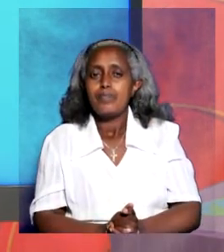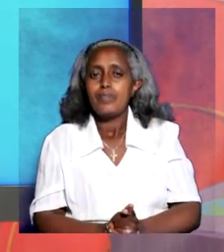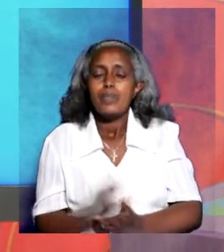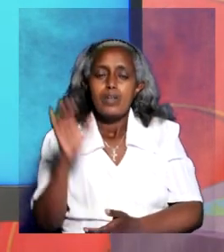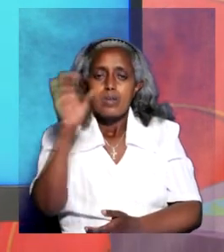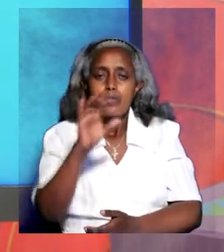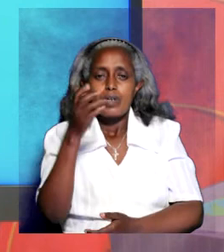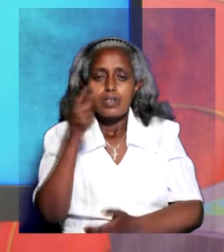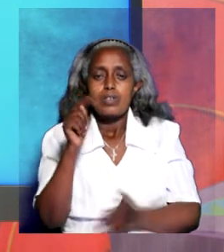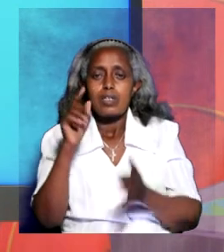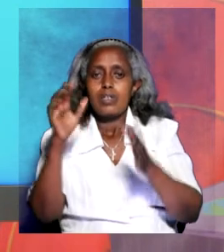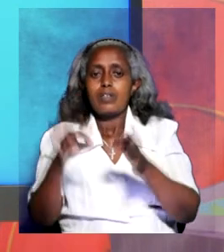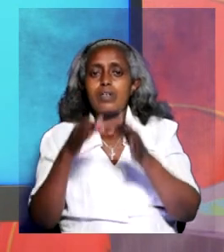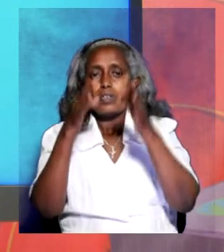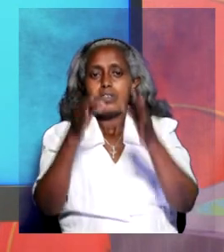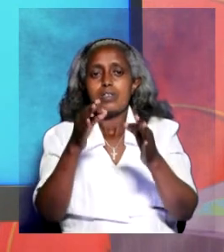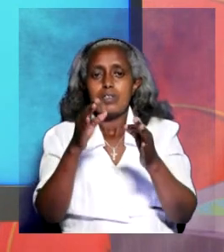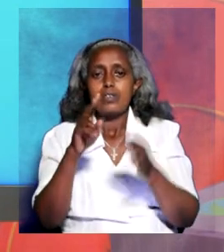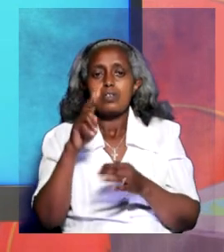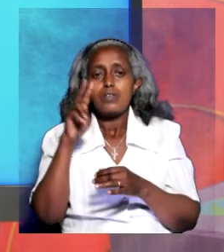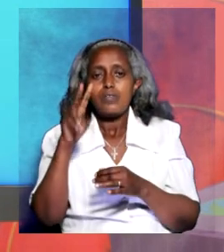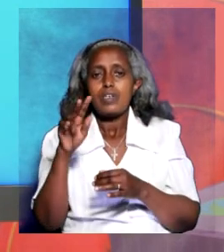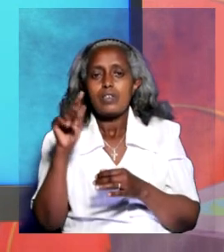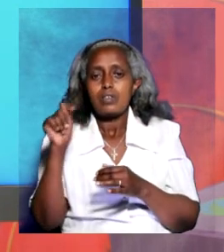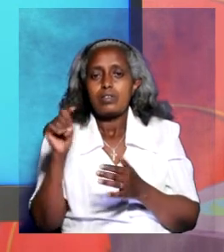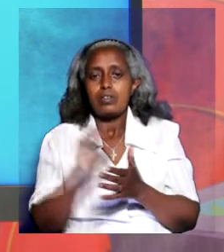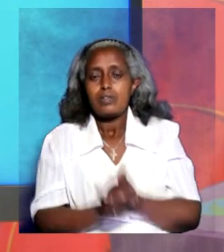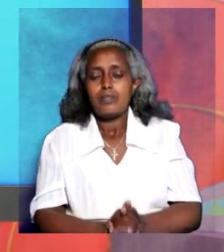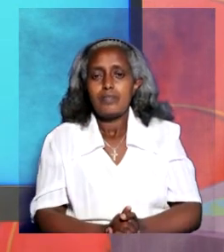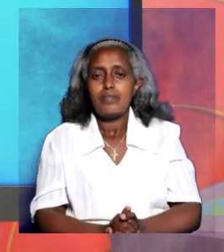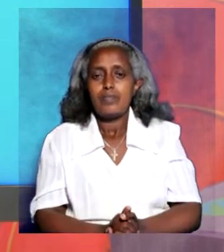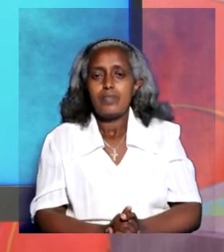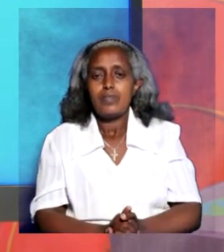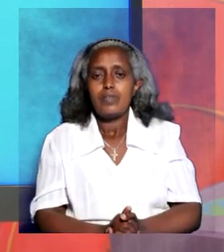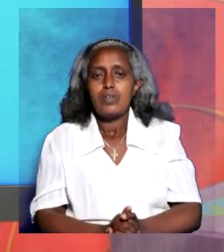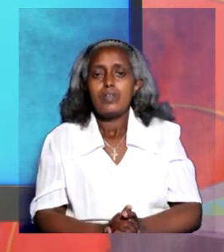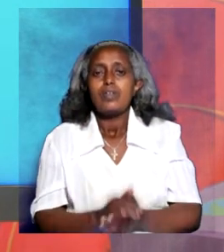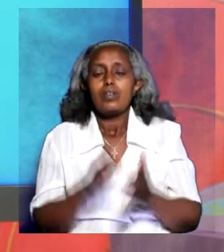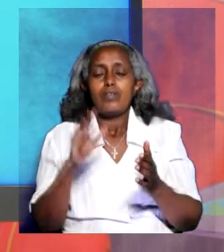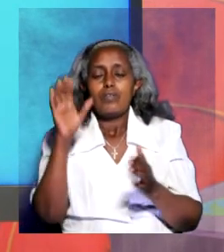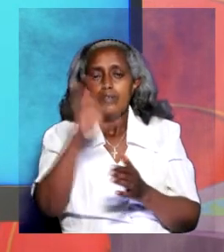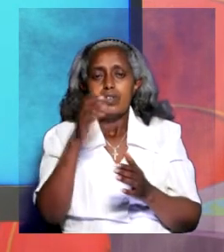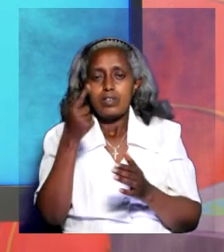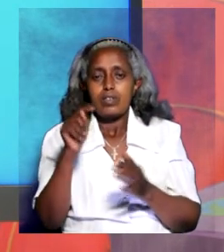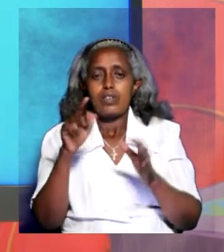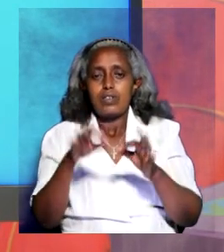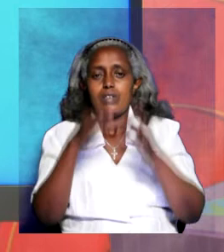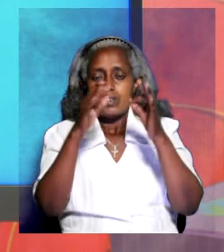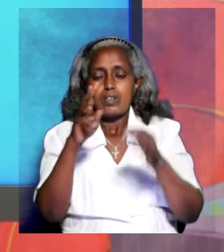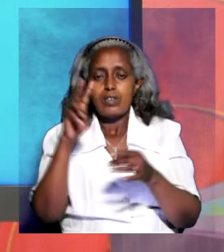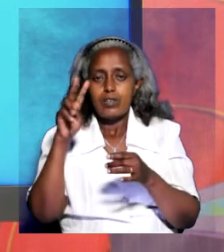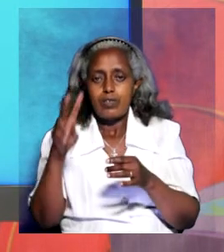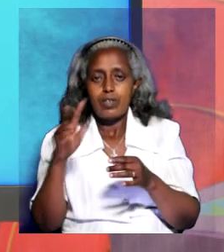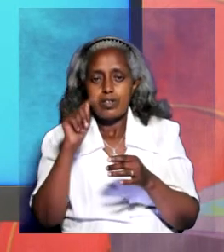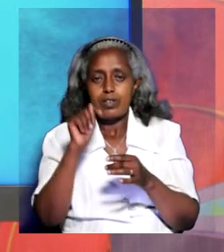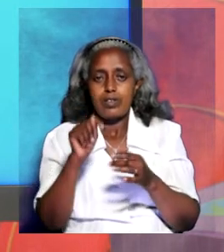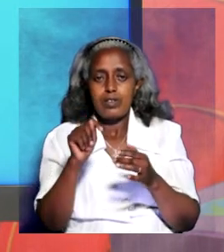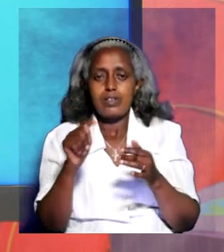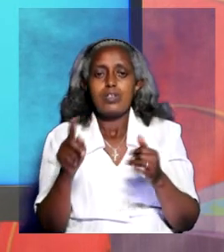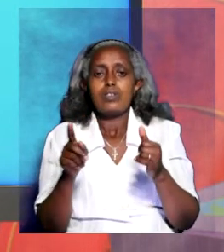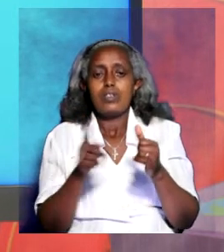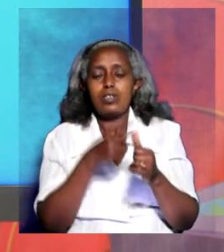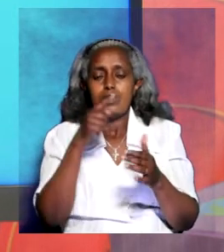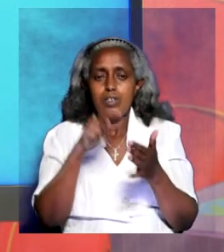find the translation vector T. To find the translation vector T, the initial point